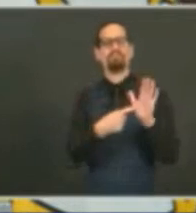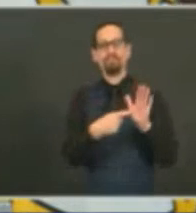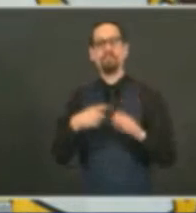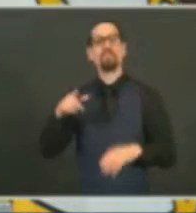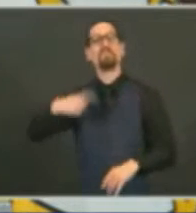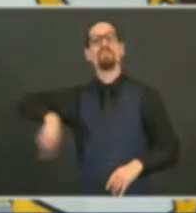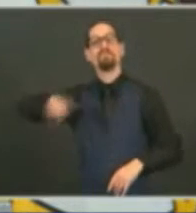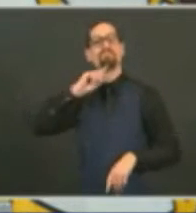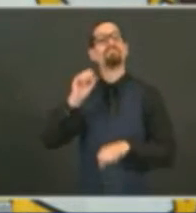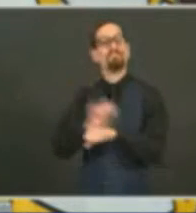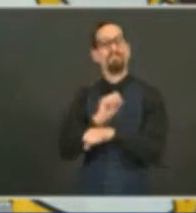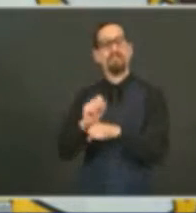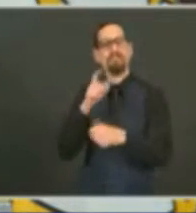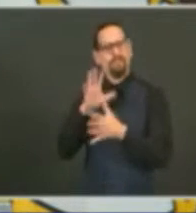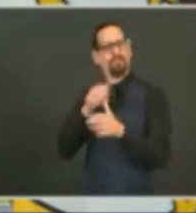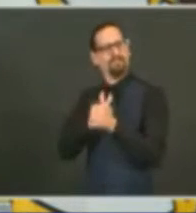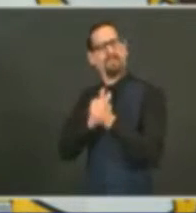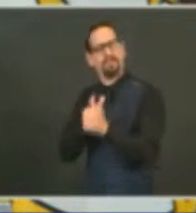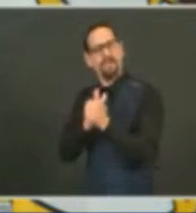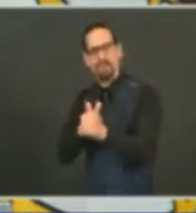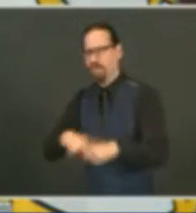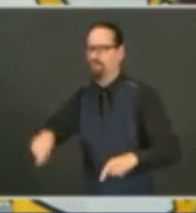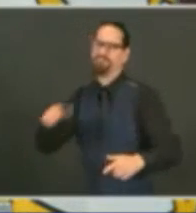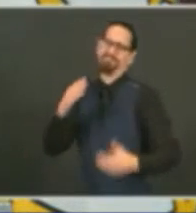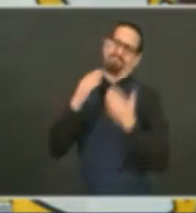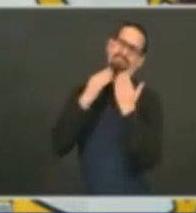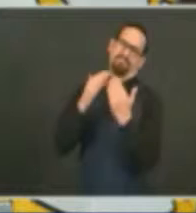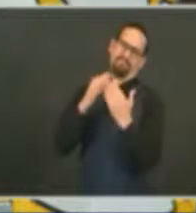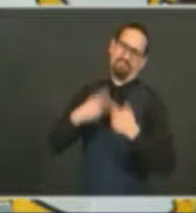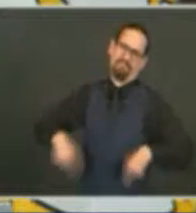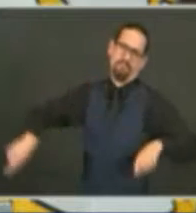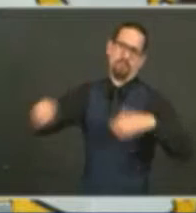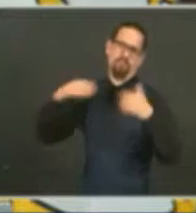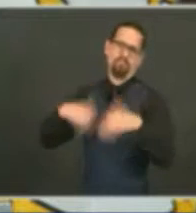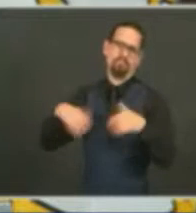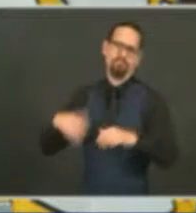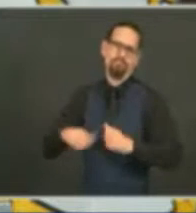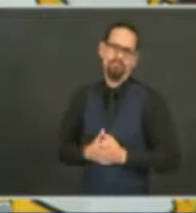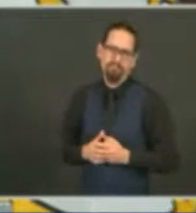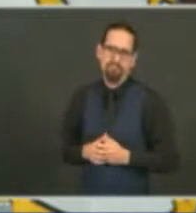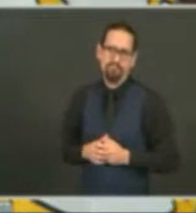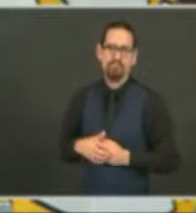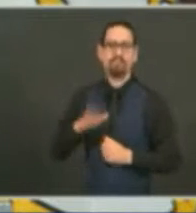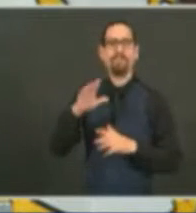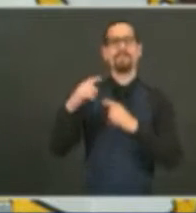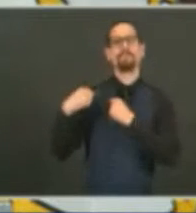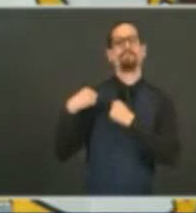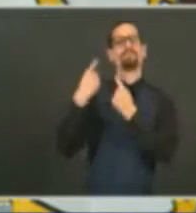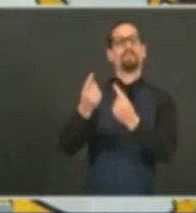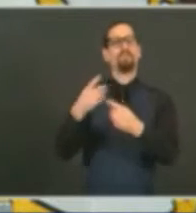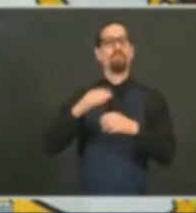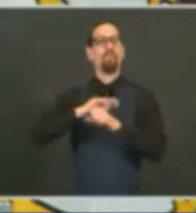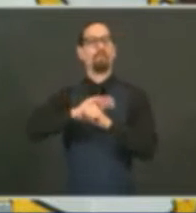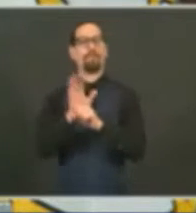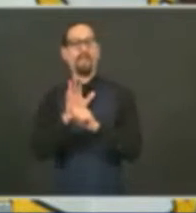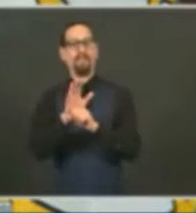Thanksgiving week, our COVID enforcement unit did not receive a single credible phone